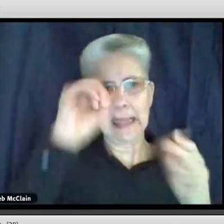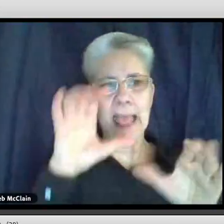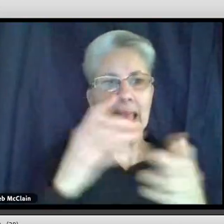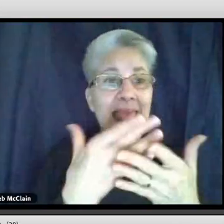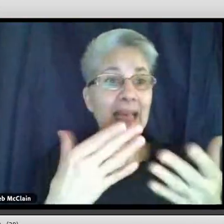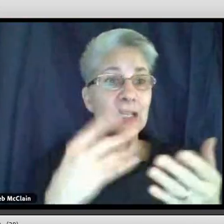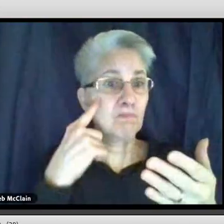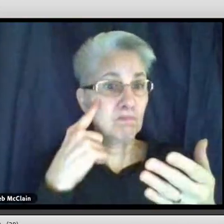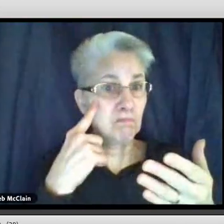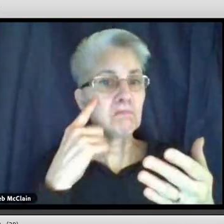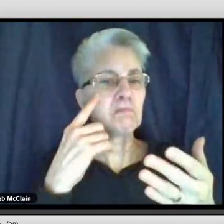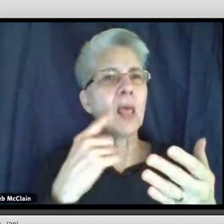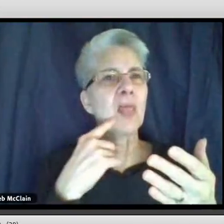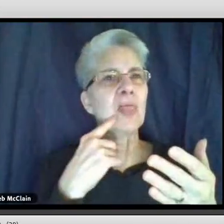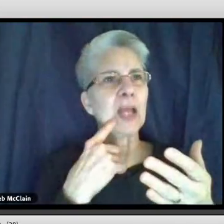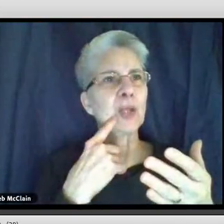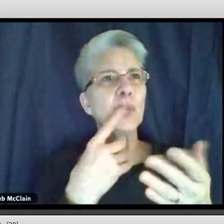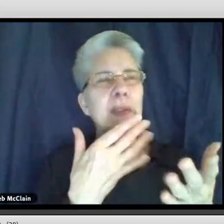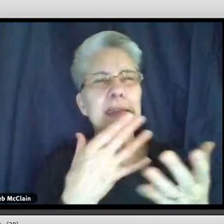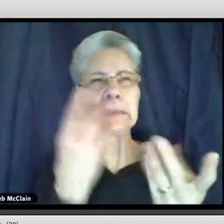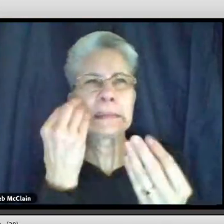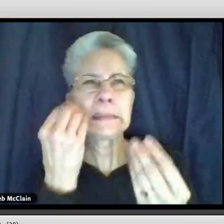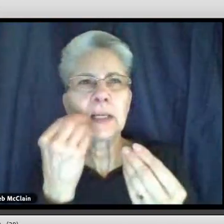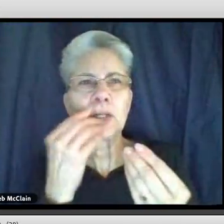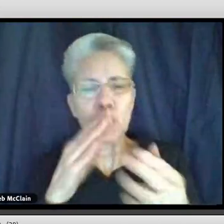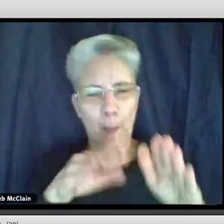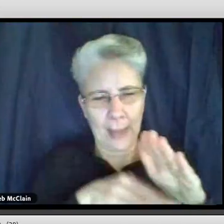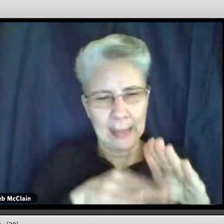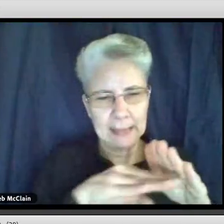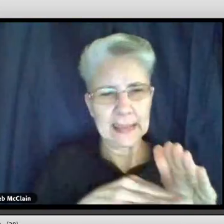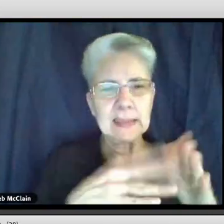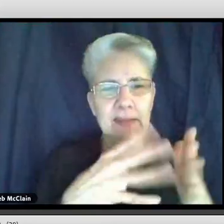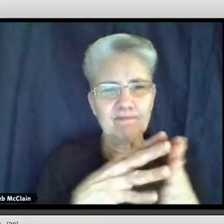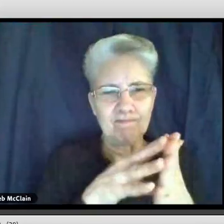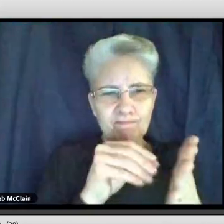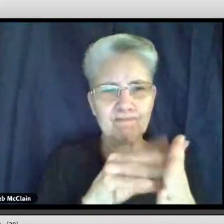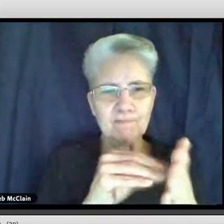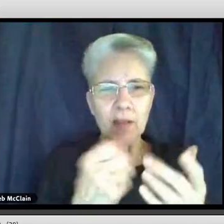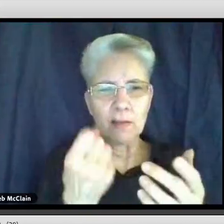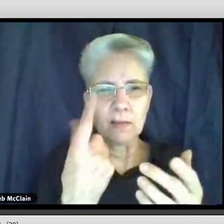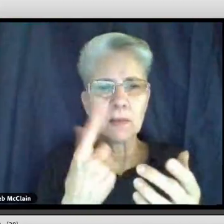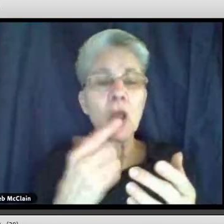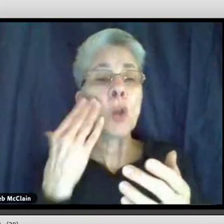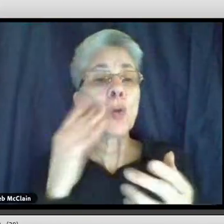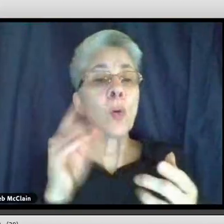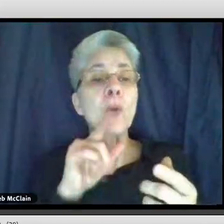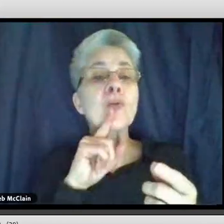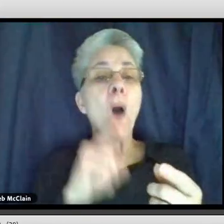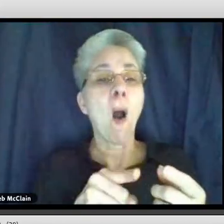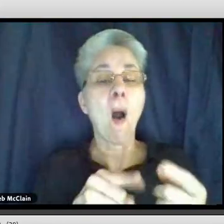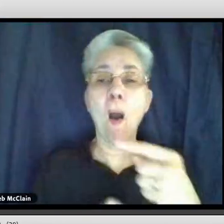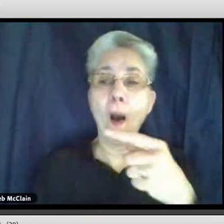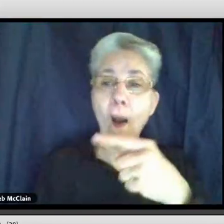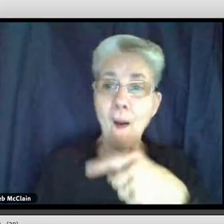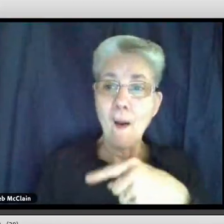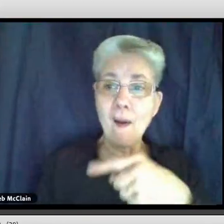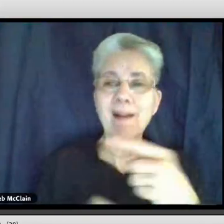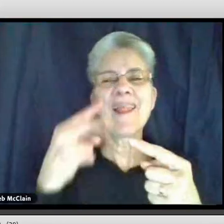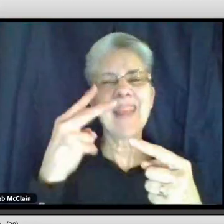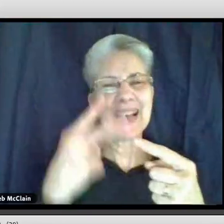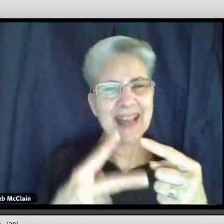thoughts that take this back a bit more to the basics. So knowing where you are is half the battle